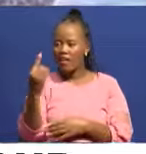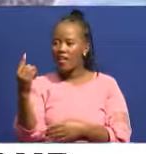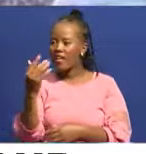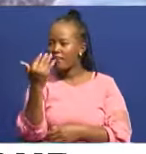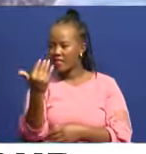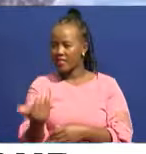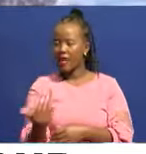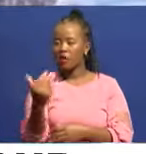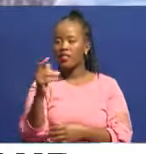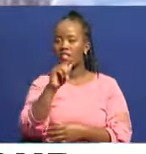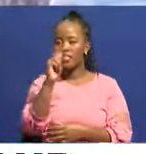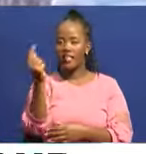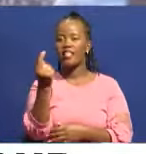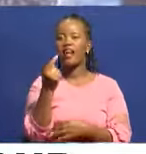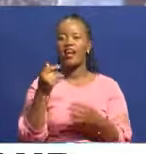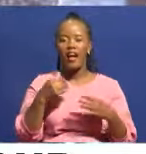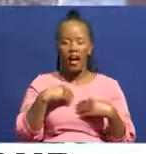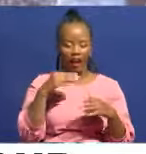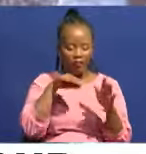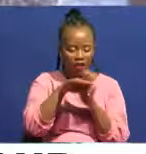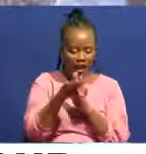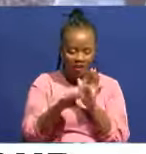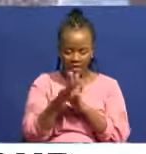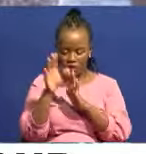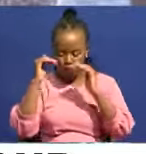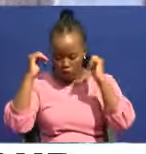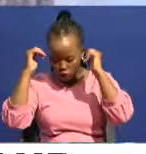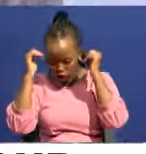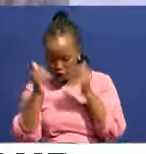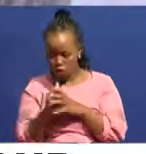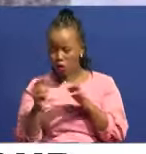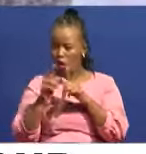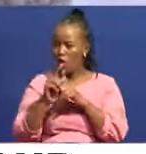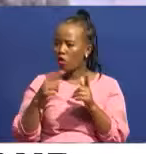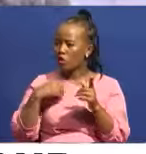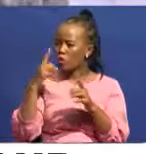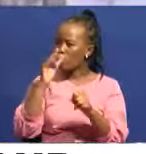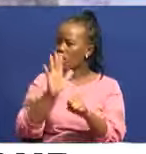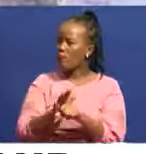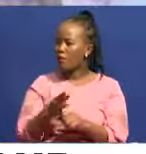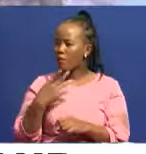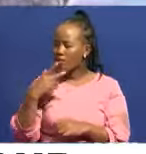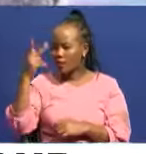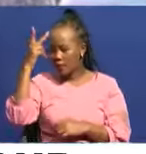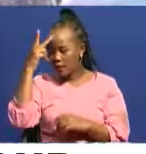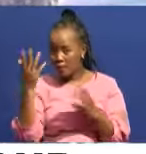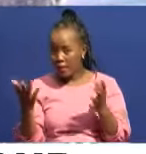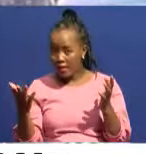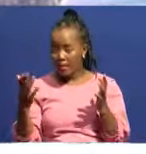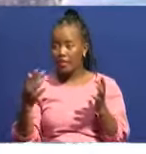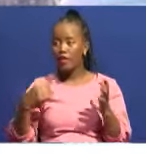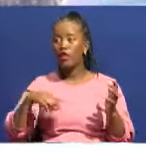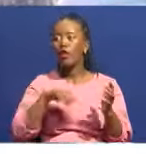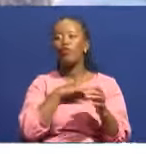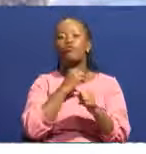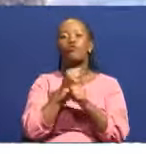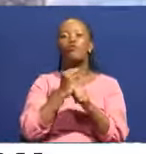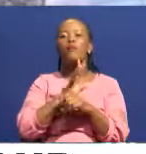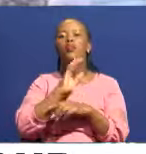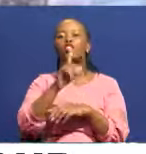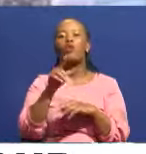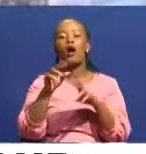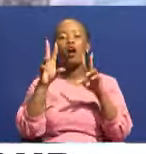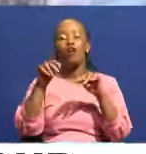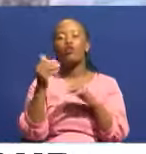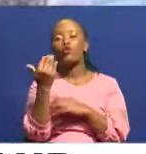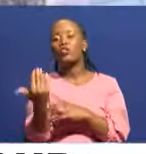Kenya has access to education. And I want to assure parents that we will make sure that no child in